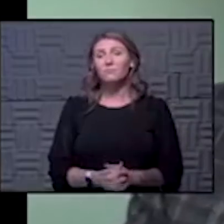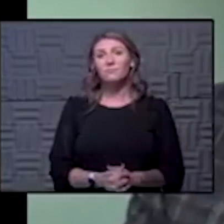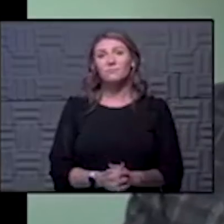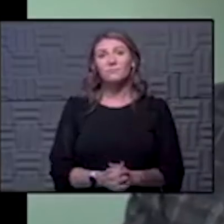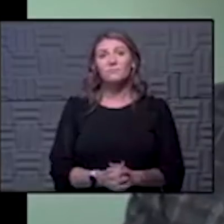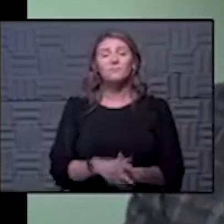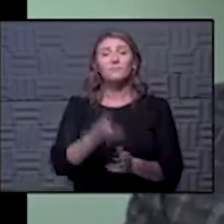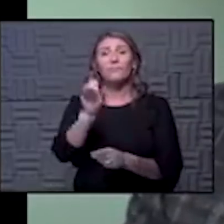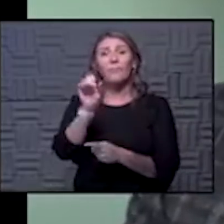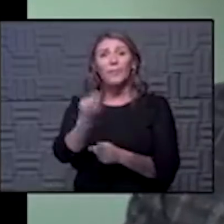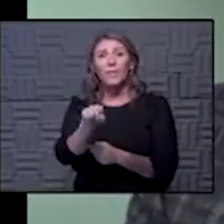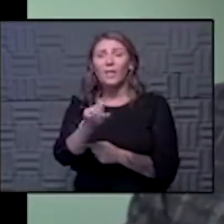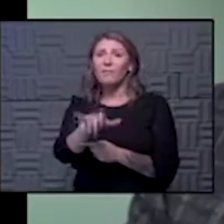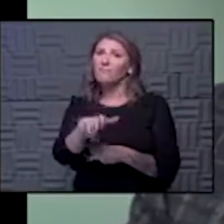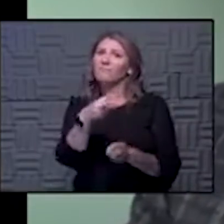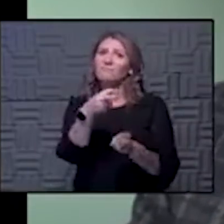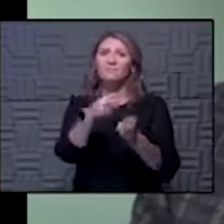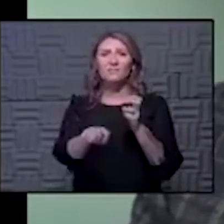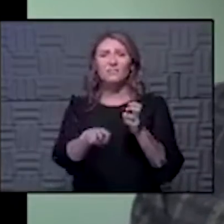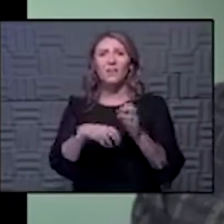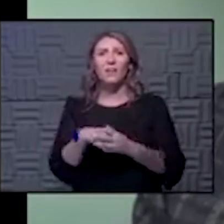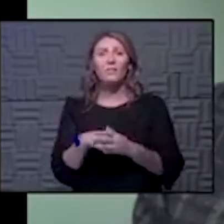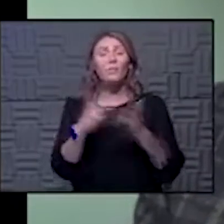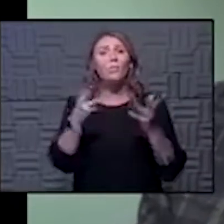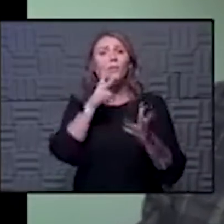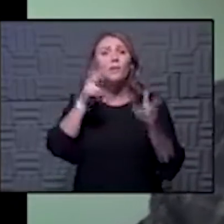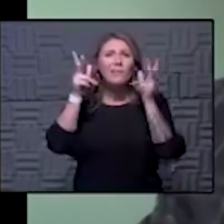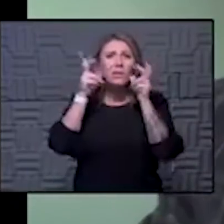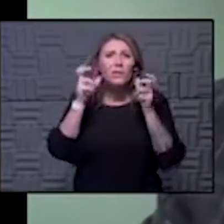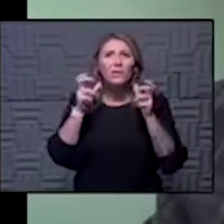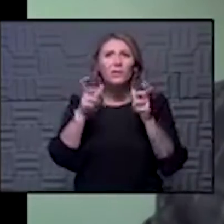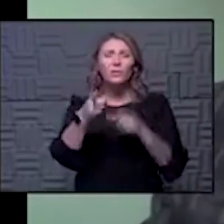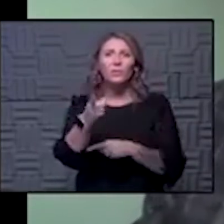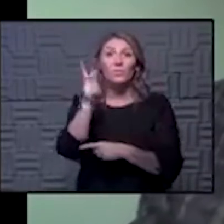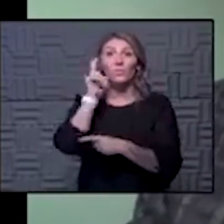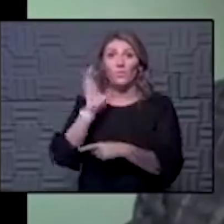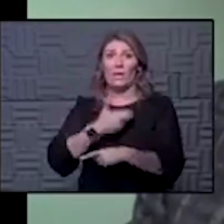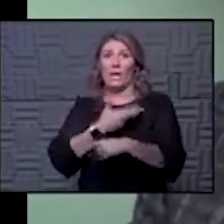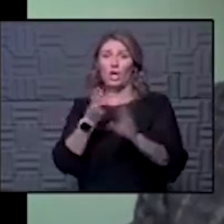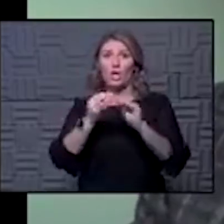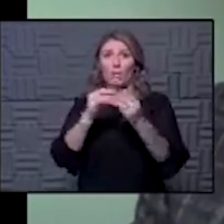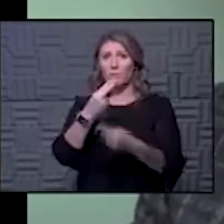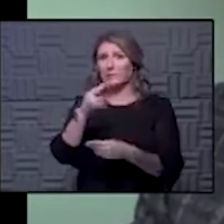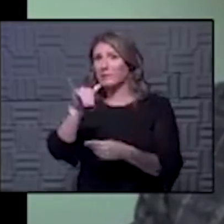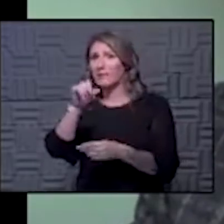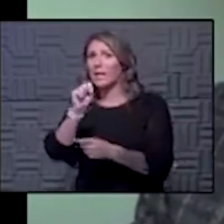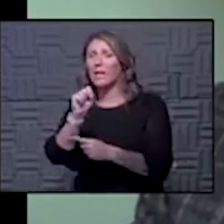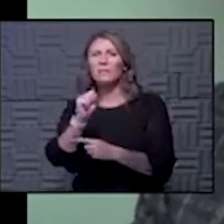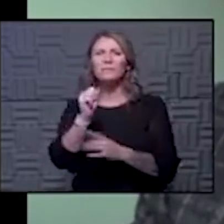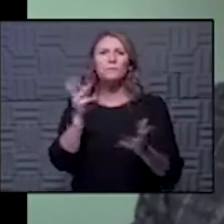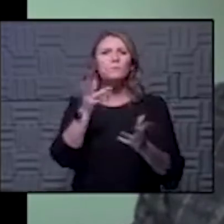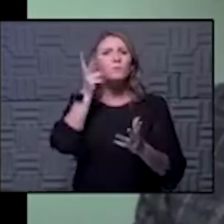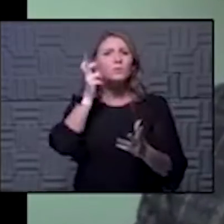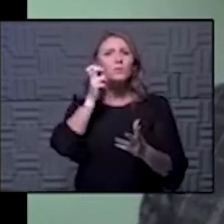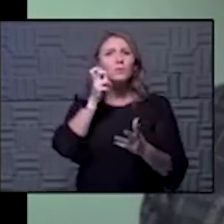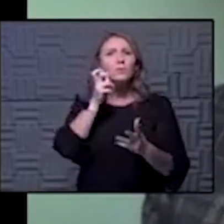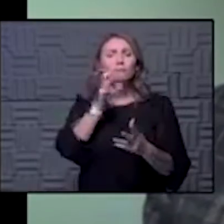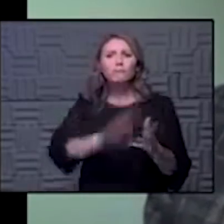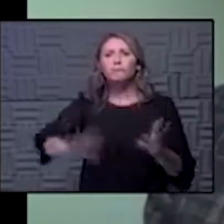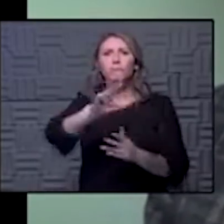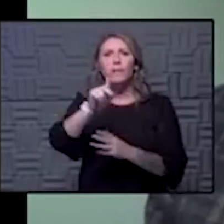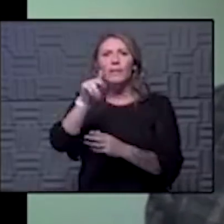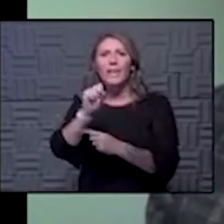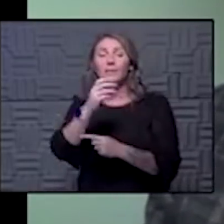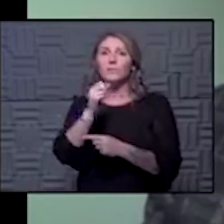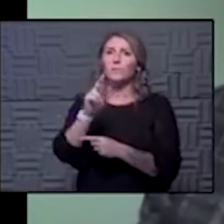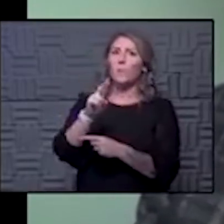Yeah, that's a tough road to cross. And what are you hearing about? I mean, you heard our numbers in Hays. What are you hearing throughout Kansas and even south of you in